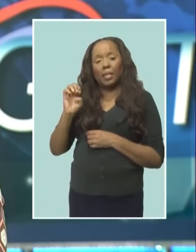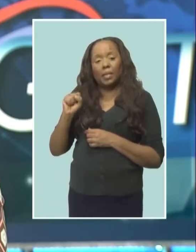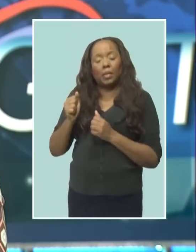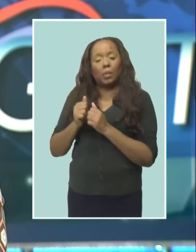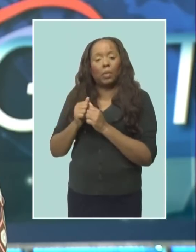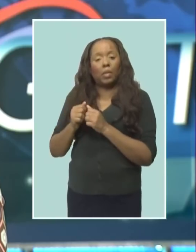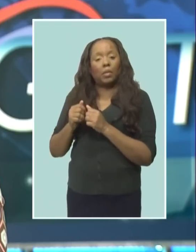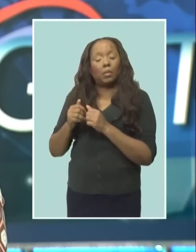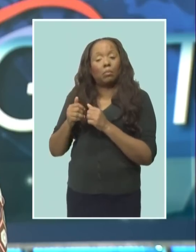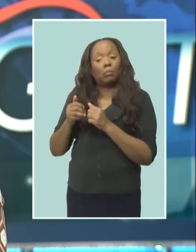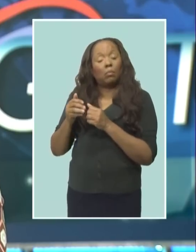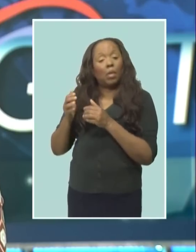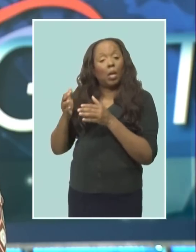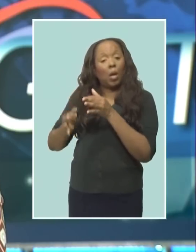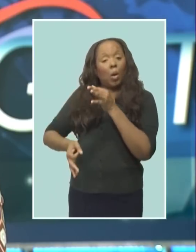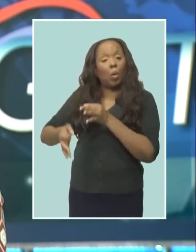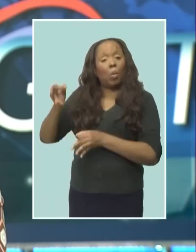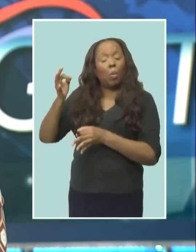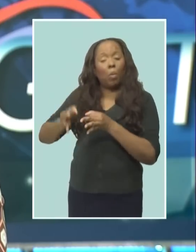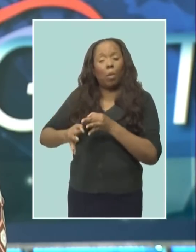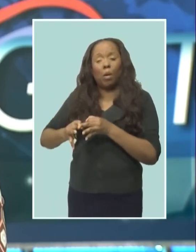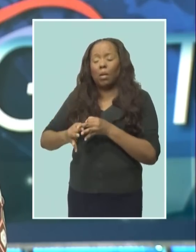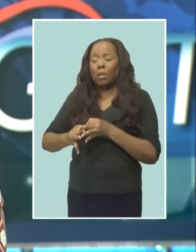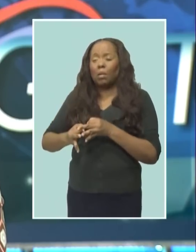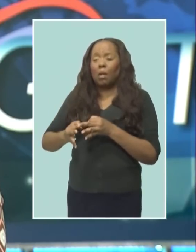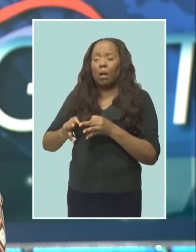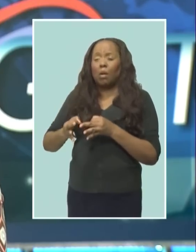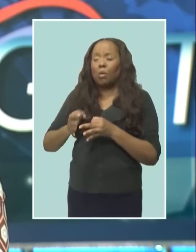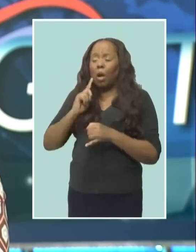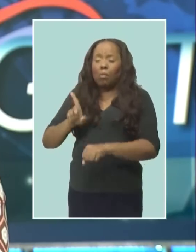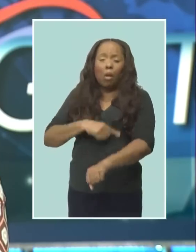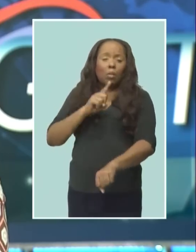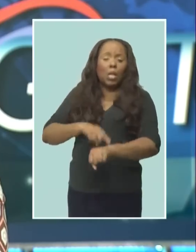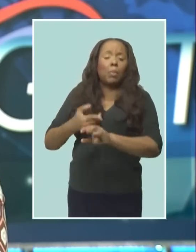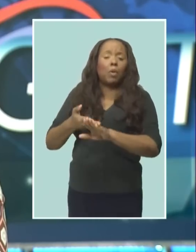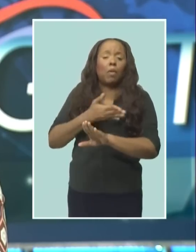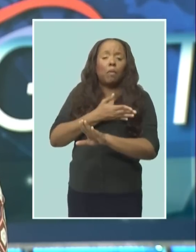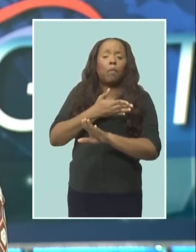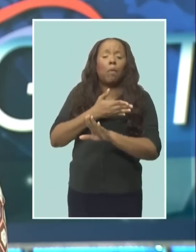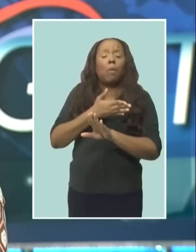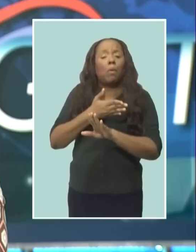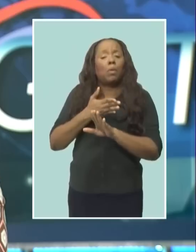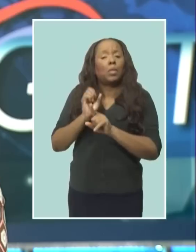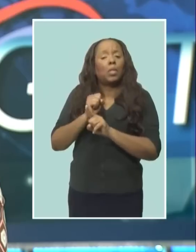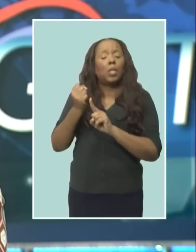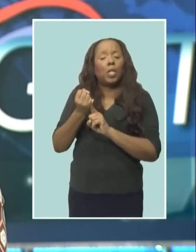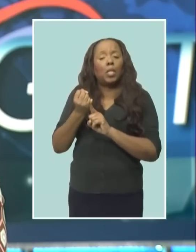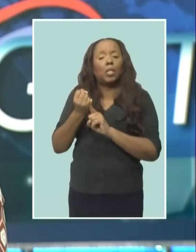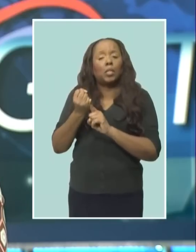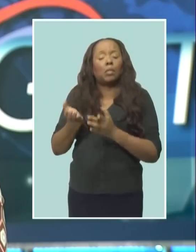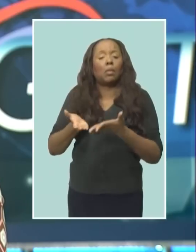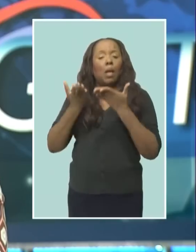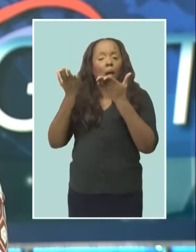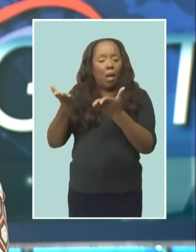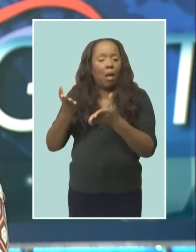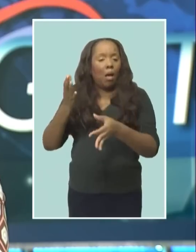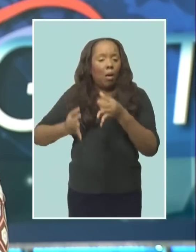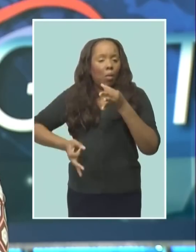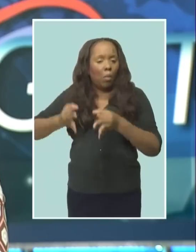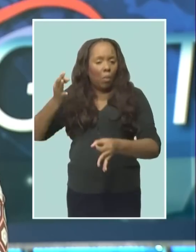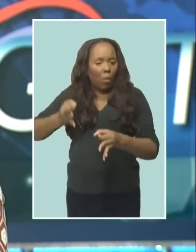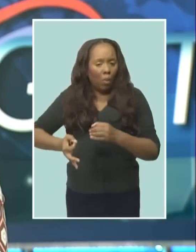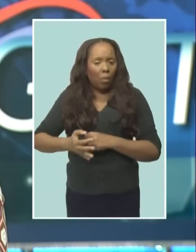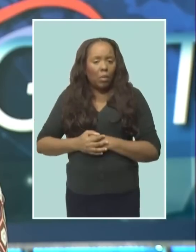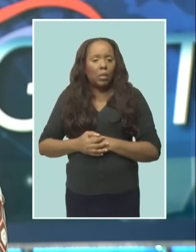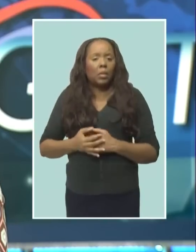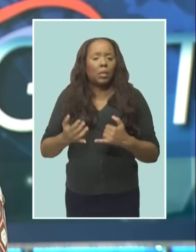for overseeing the rights of children wants the introduction of a family court specifically to deal with child-related cases. These matters